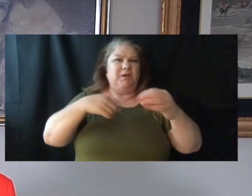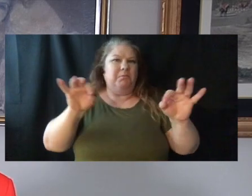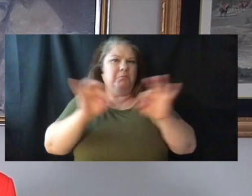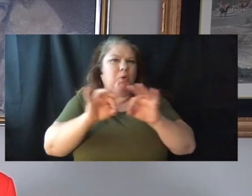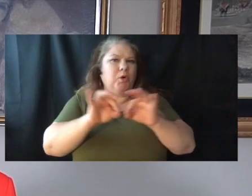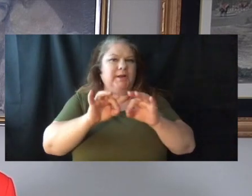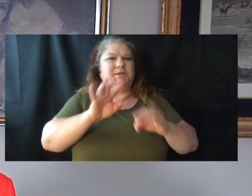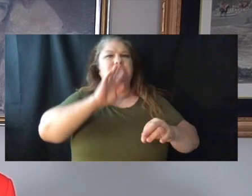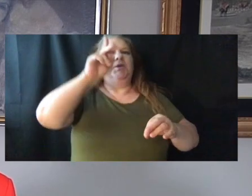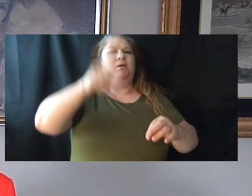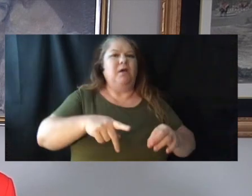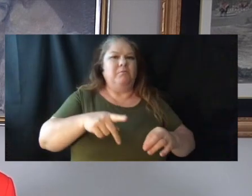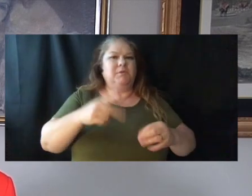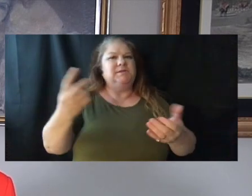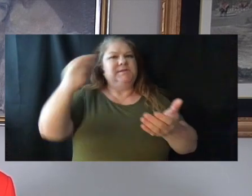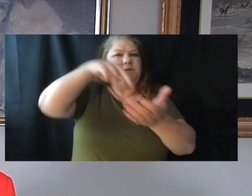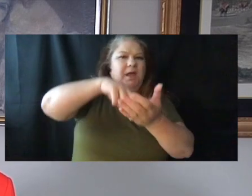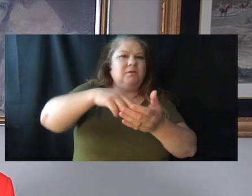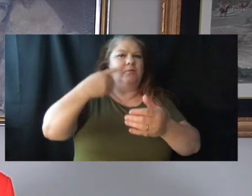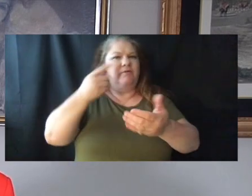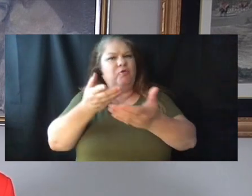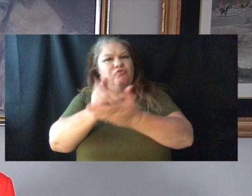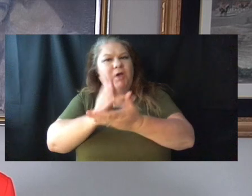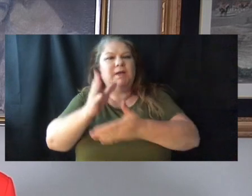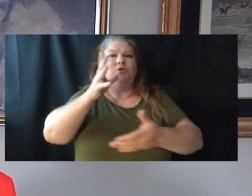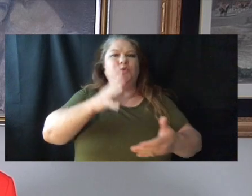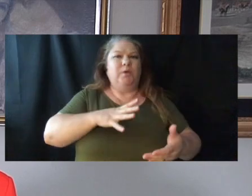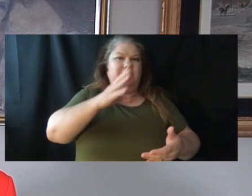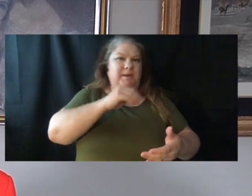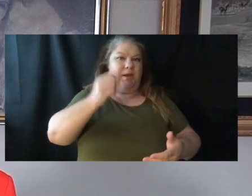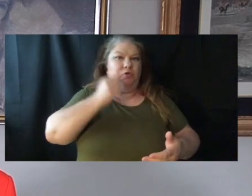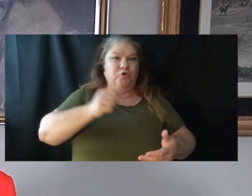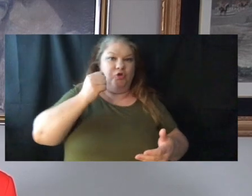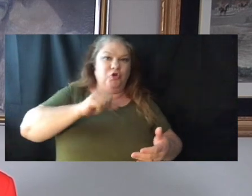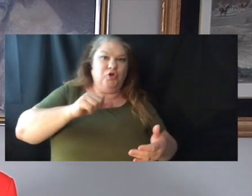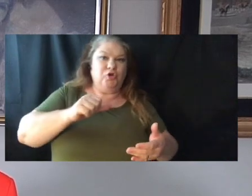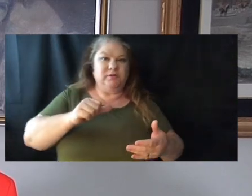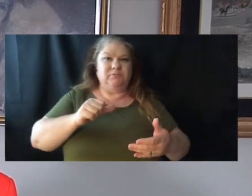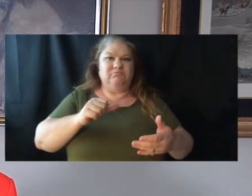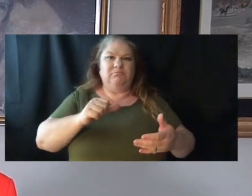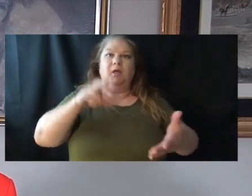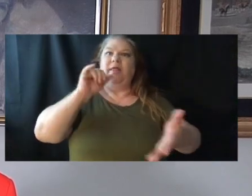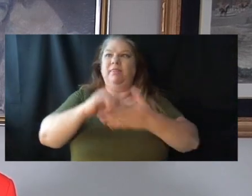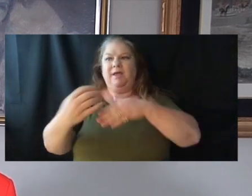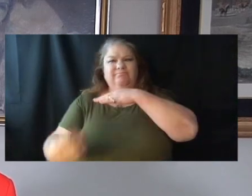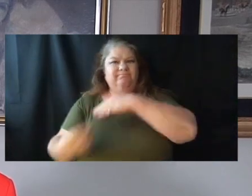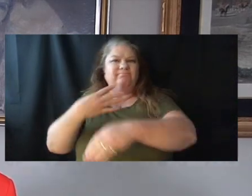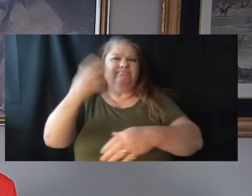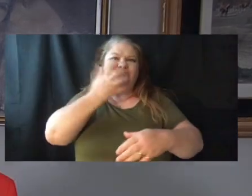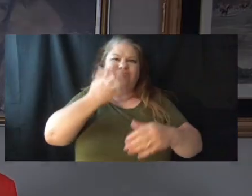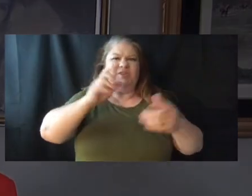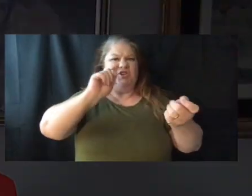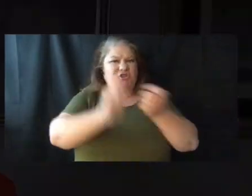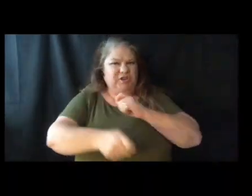stand up for the rights of women and girls. And this has changed my life.